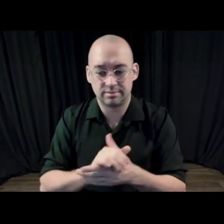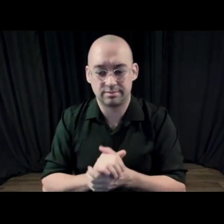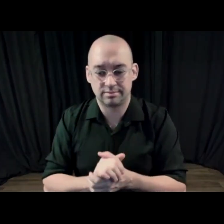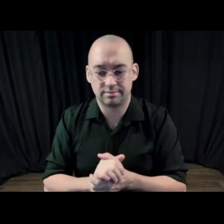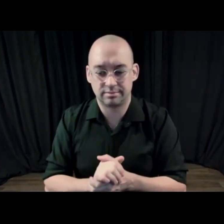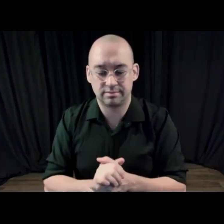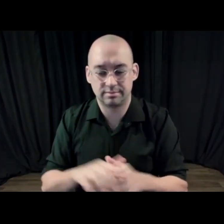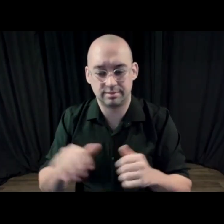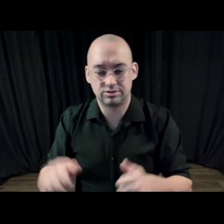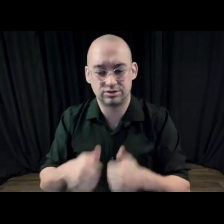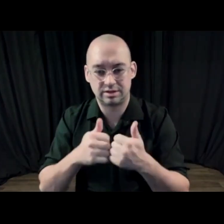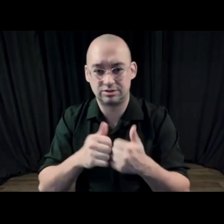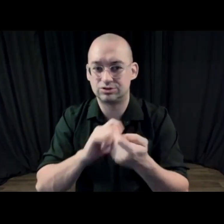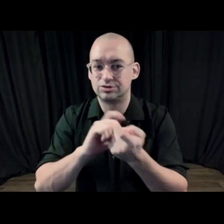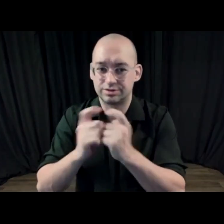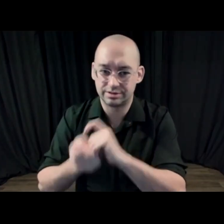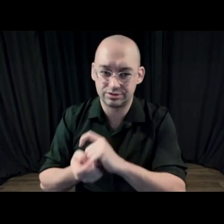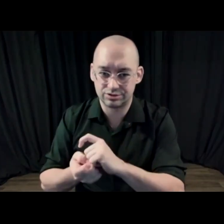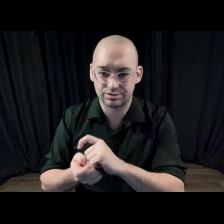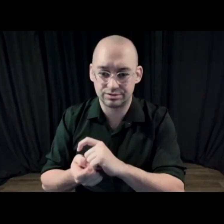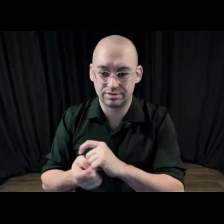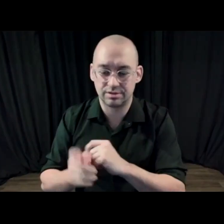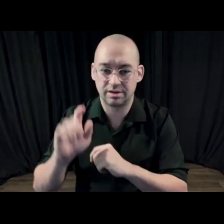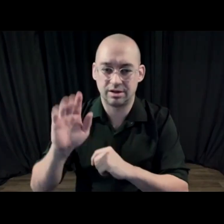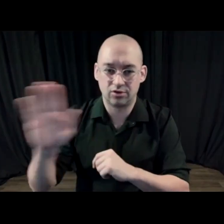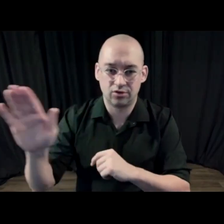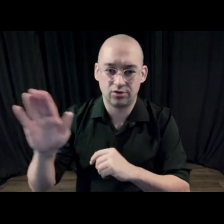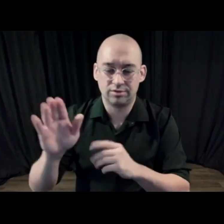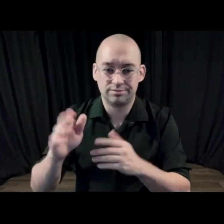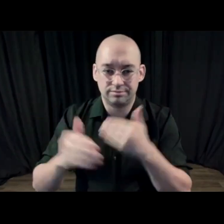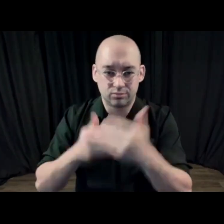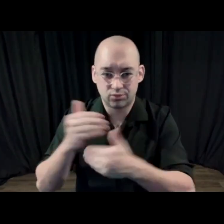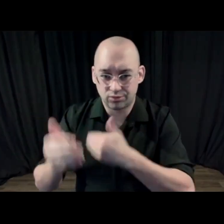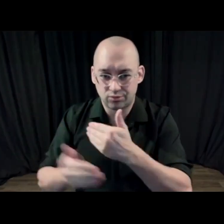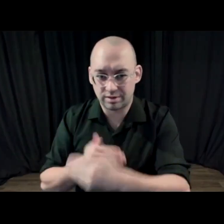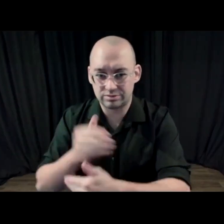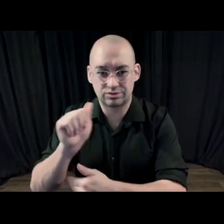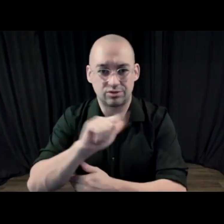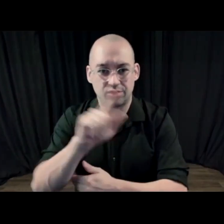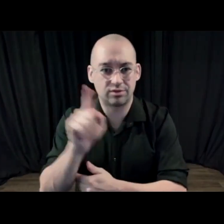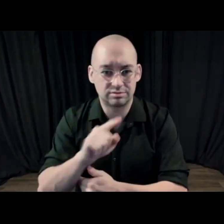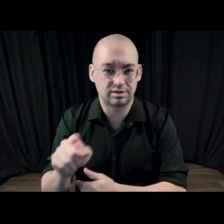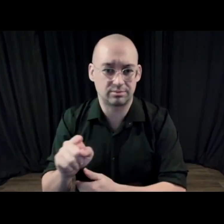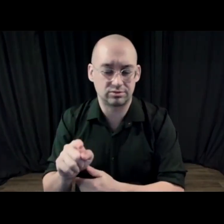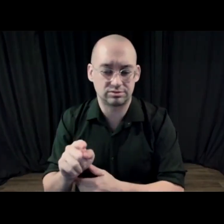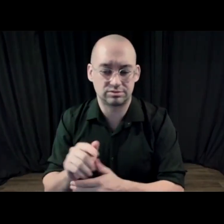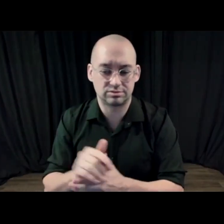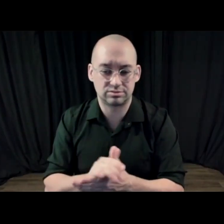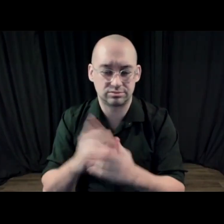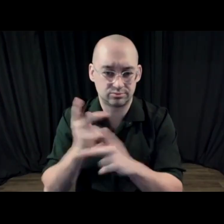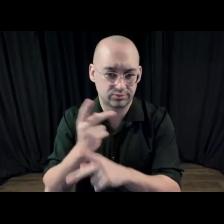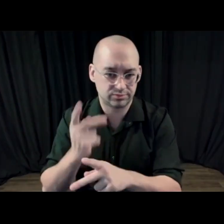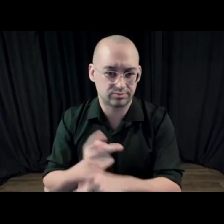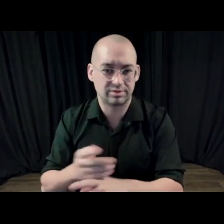the challenges have changed as her progression, as she's progressed with Alzheimer's. And there's been a lot